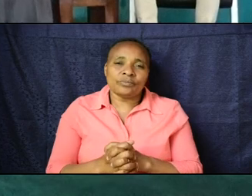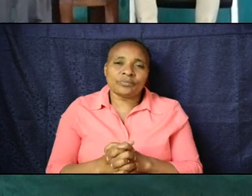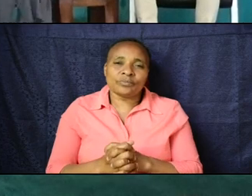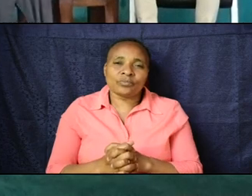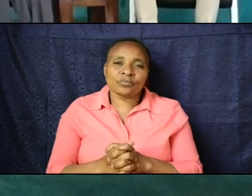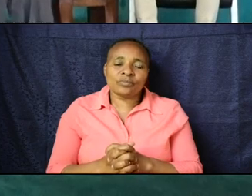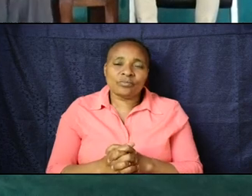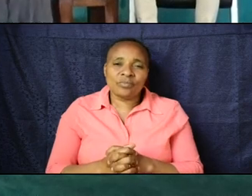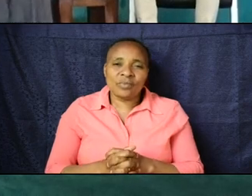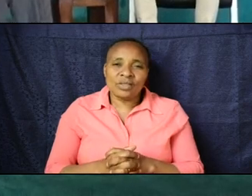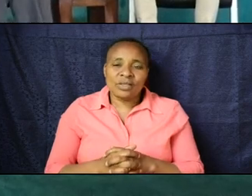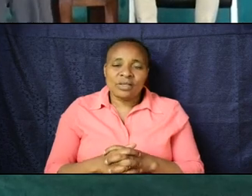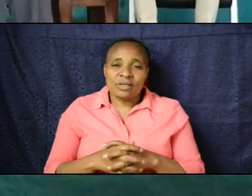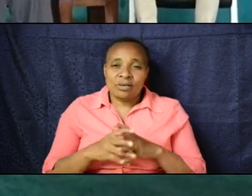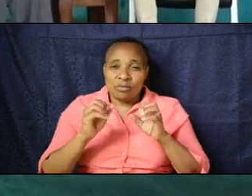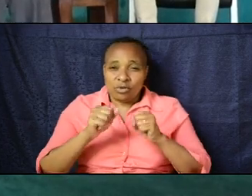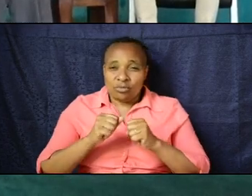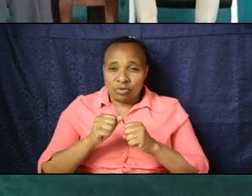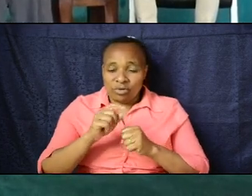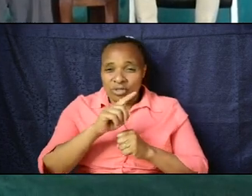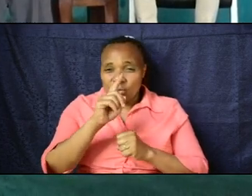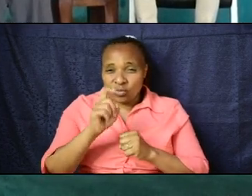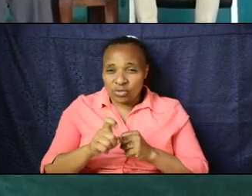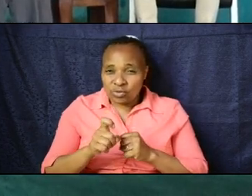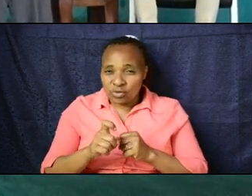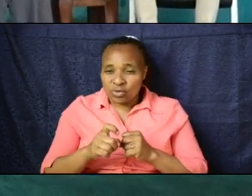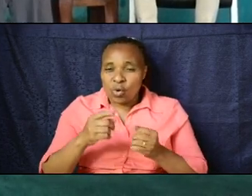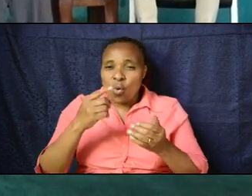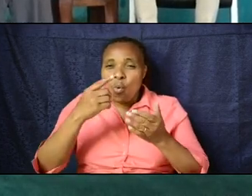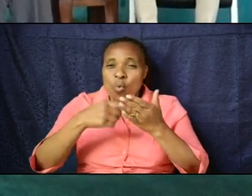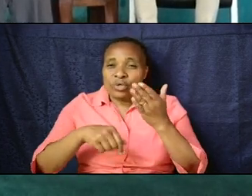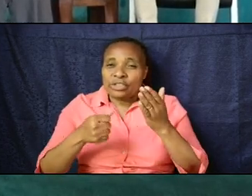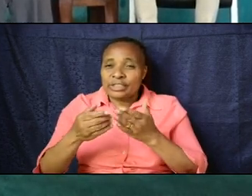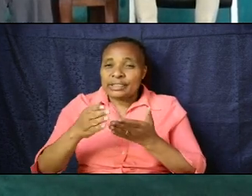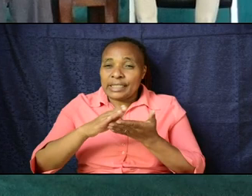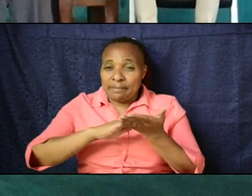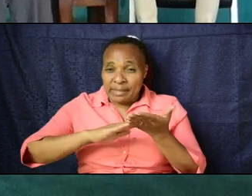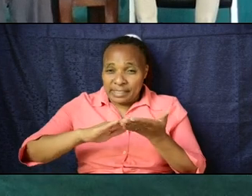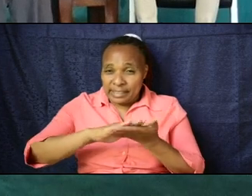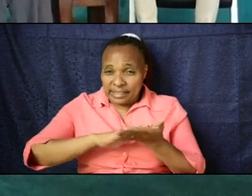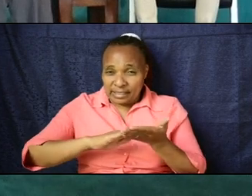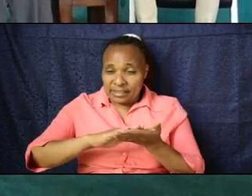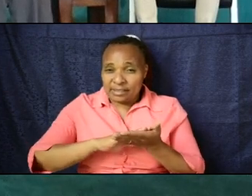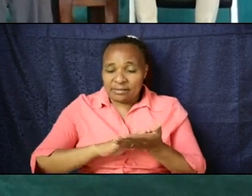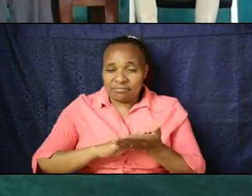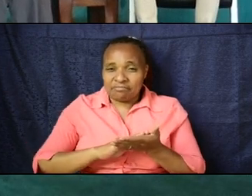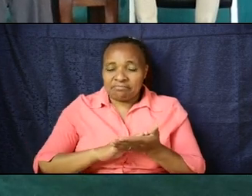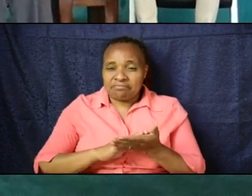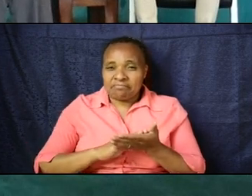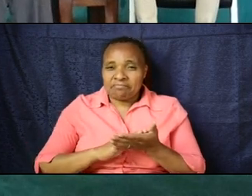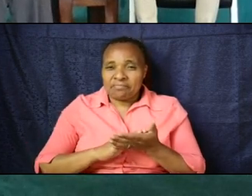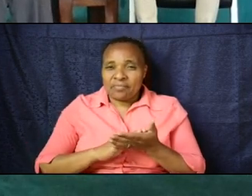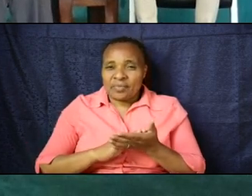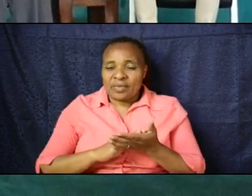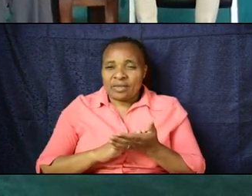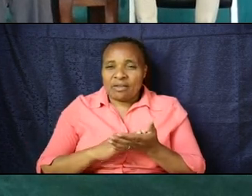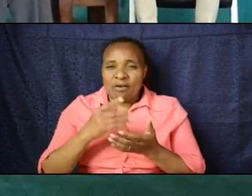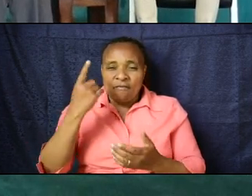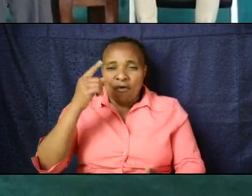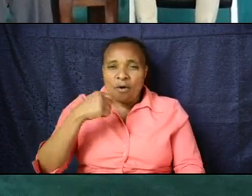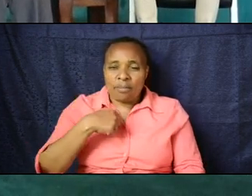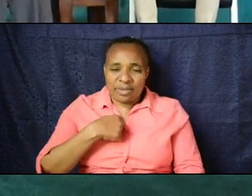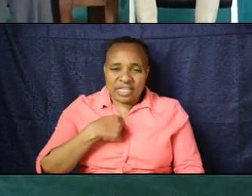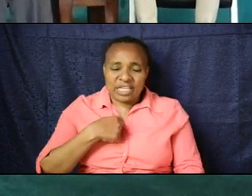Okay, so we'll head to the questions. What is the significance of the blood? Okay, for me, I think